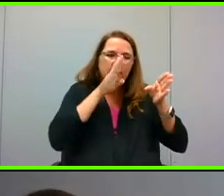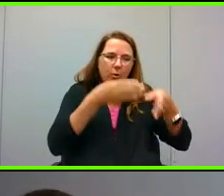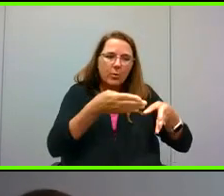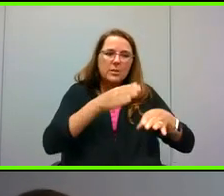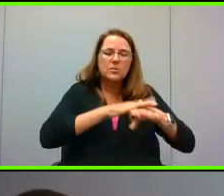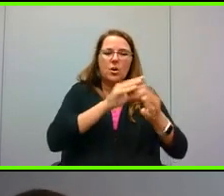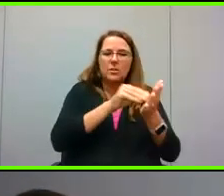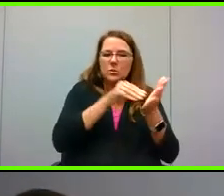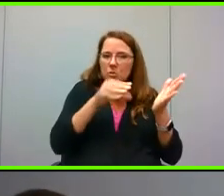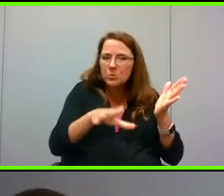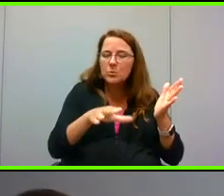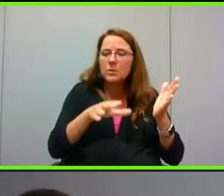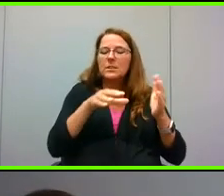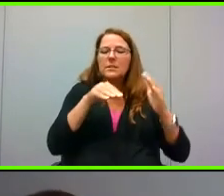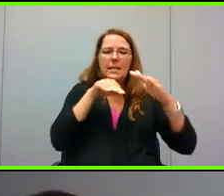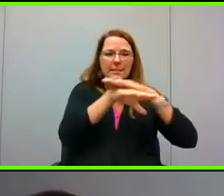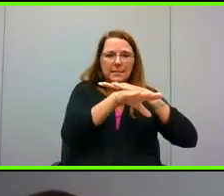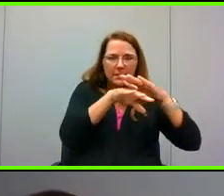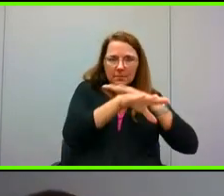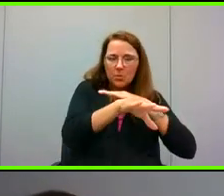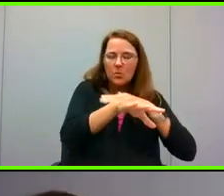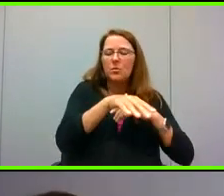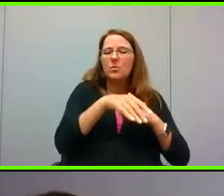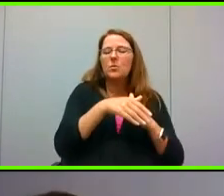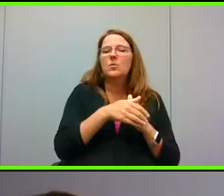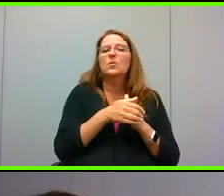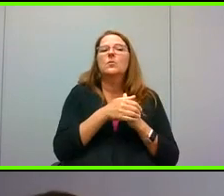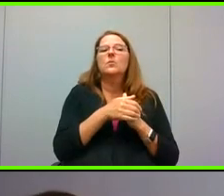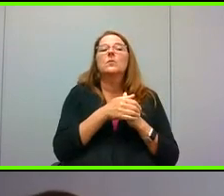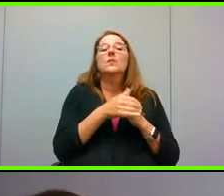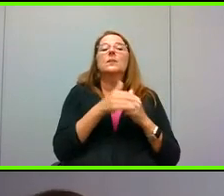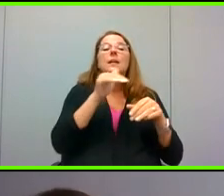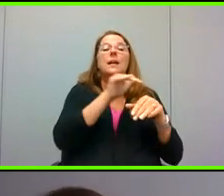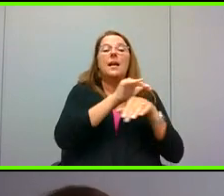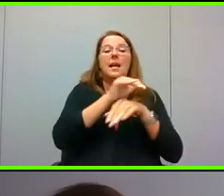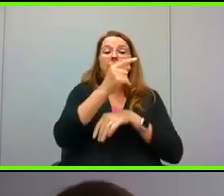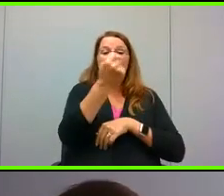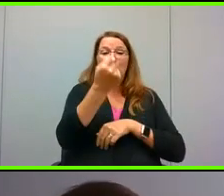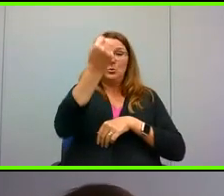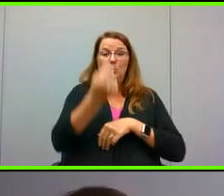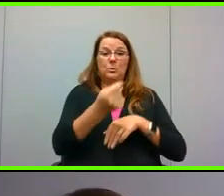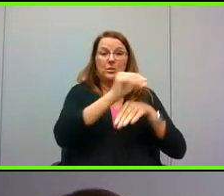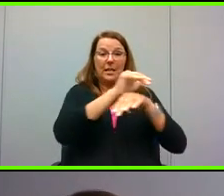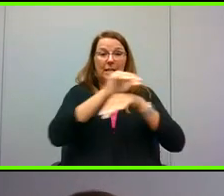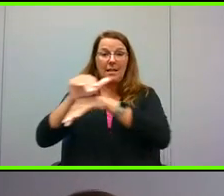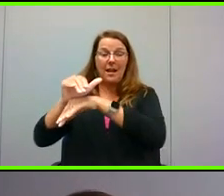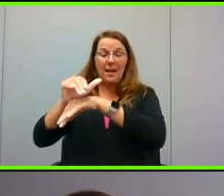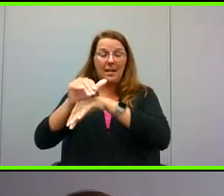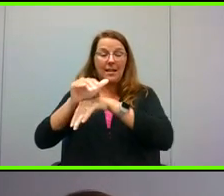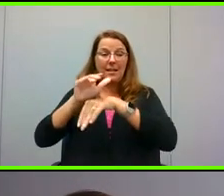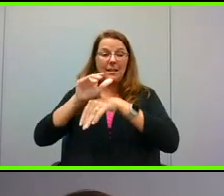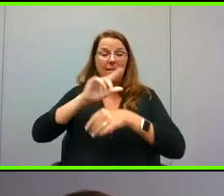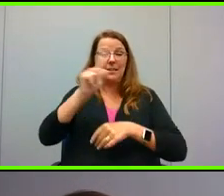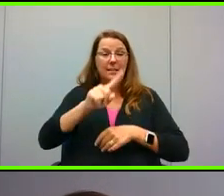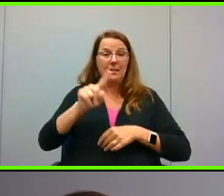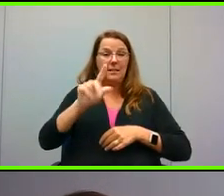and accessible. And then every Tuesday night, I'm online on Zoom with a group of students doing the